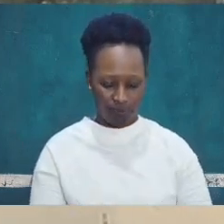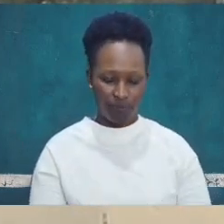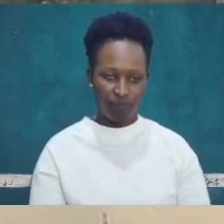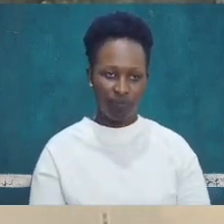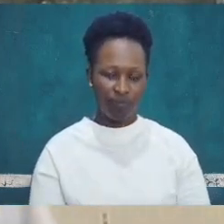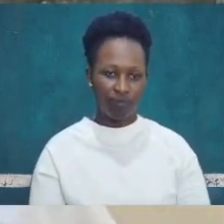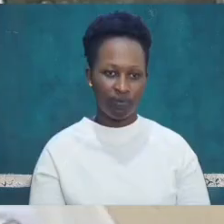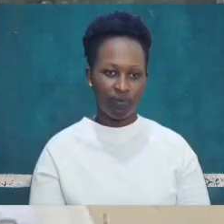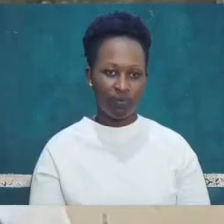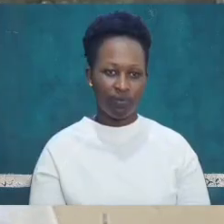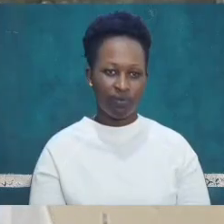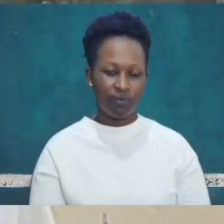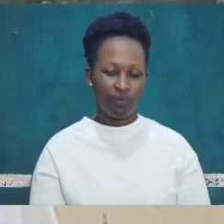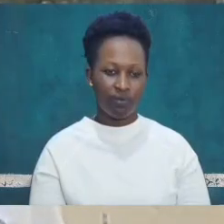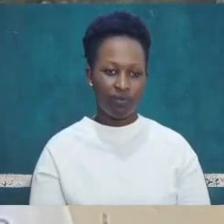to